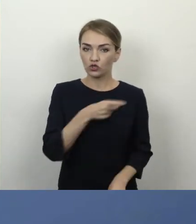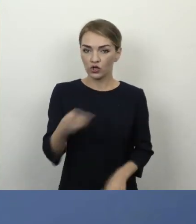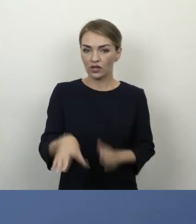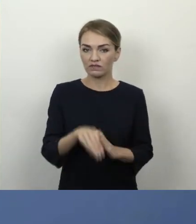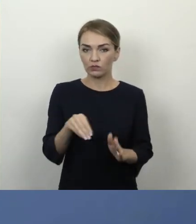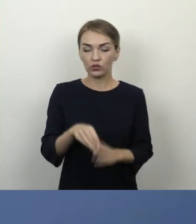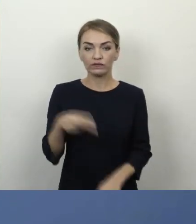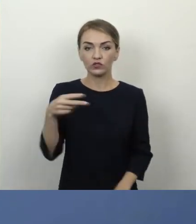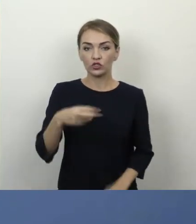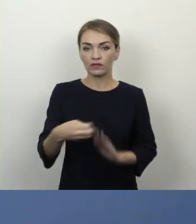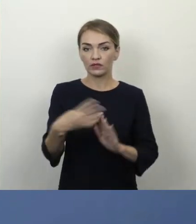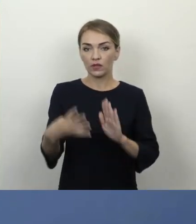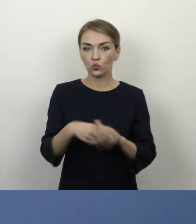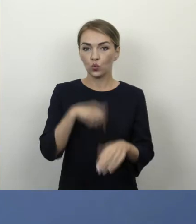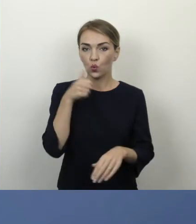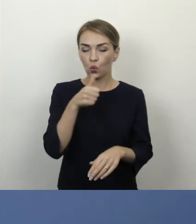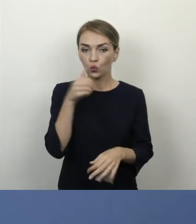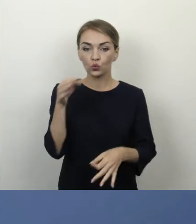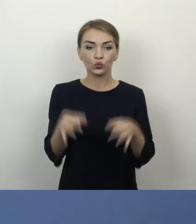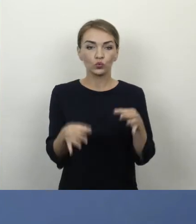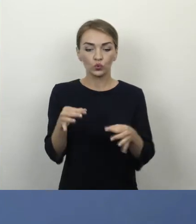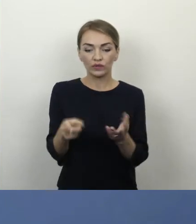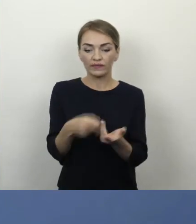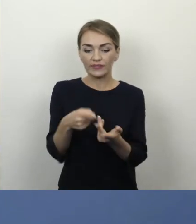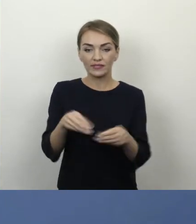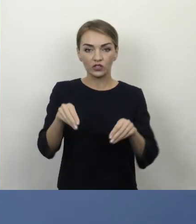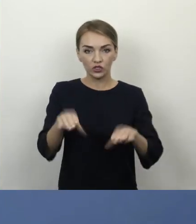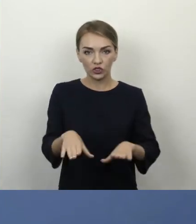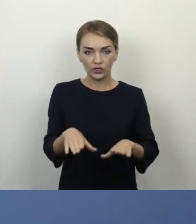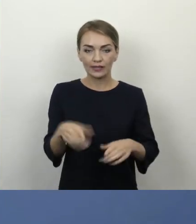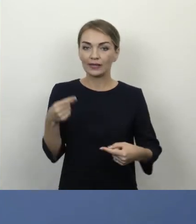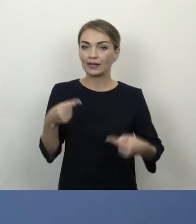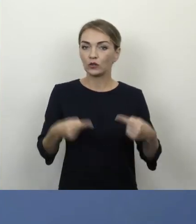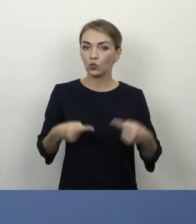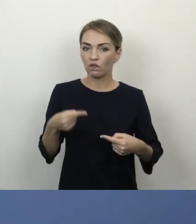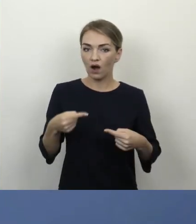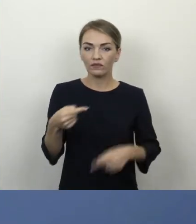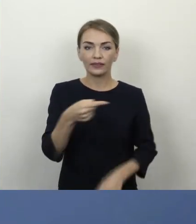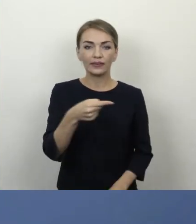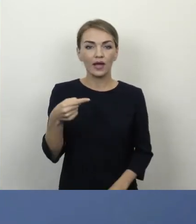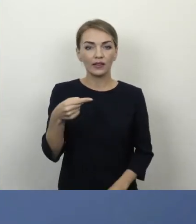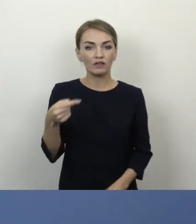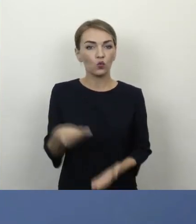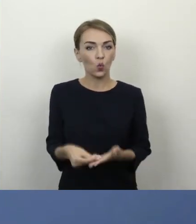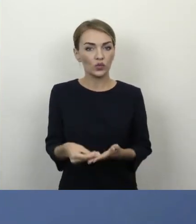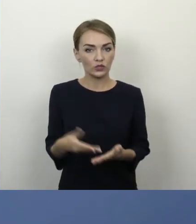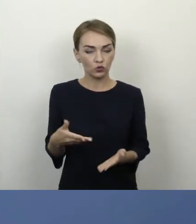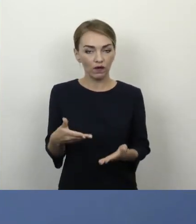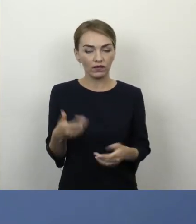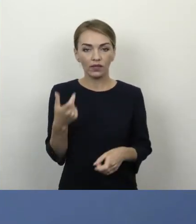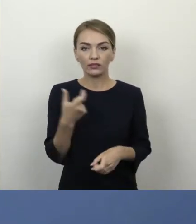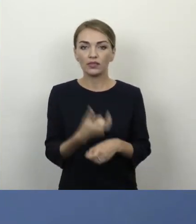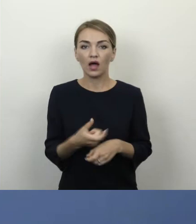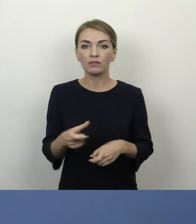public authorities, in particular Central Electoral Commission. In particular, 2019, the court